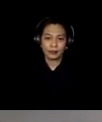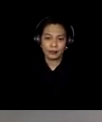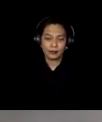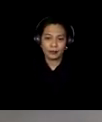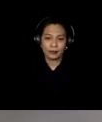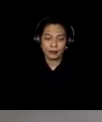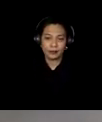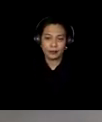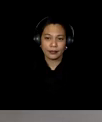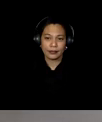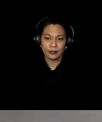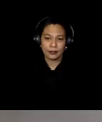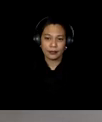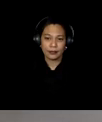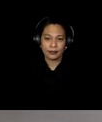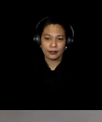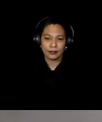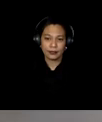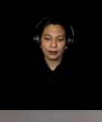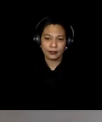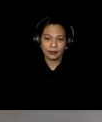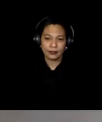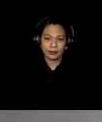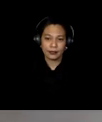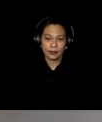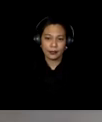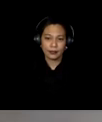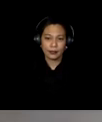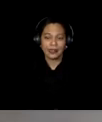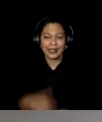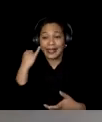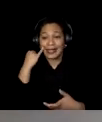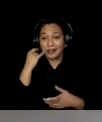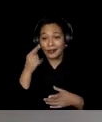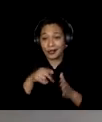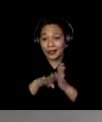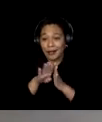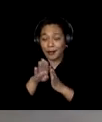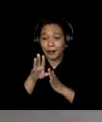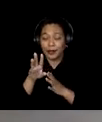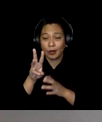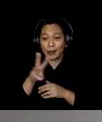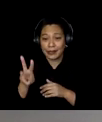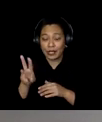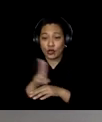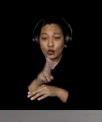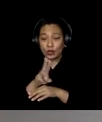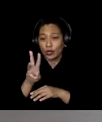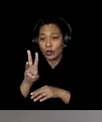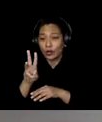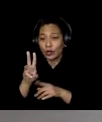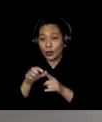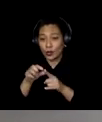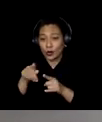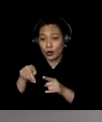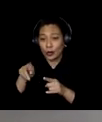And you'll know if you're building your website on like WordPress or something, usually it's just a matter of